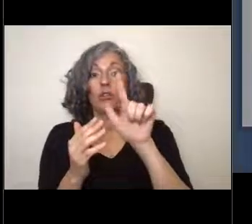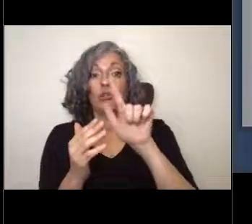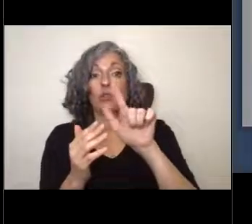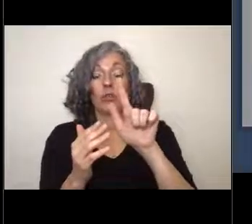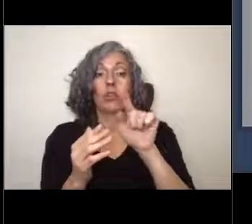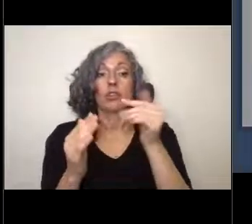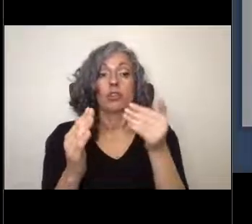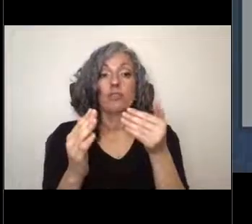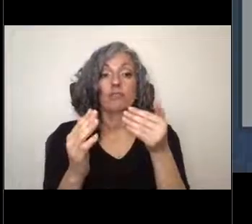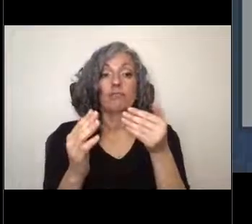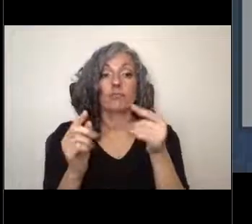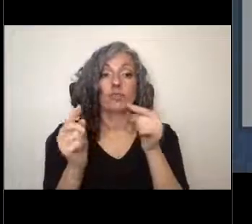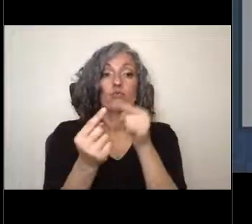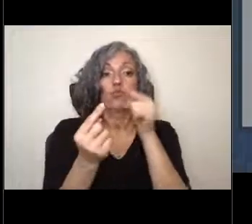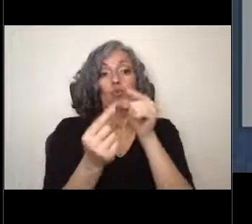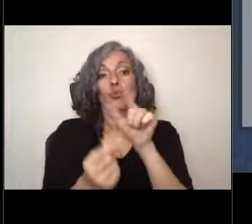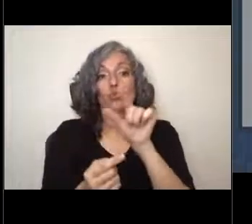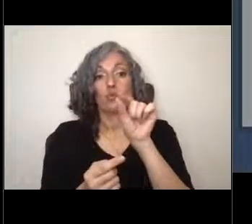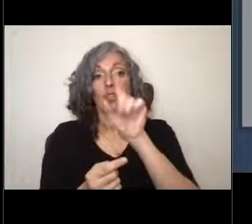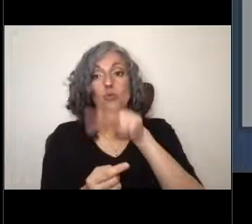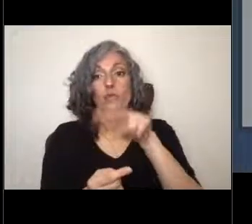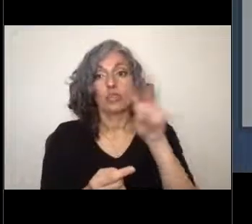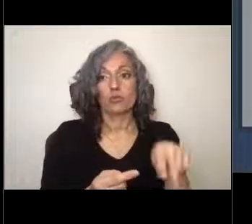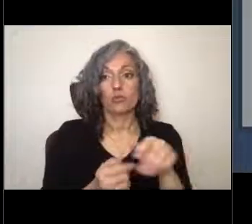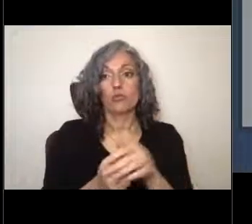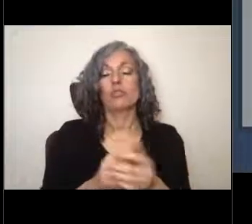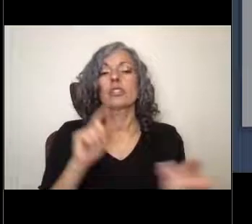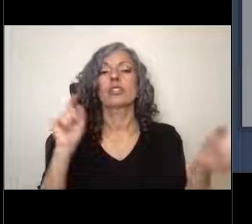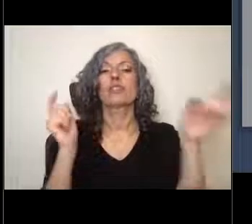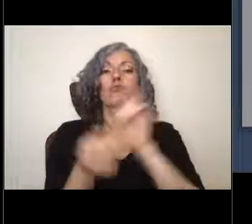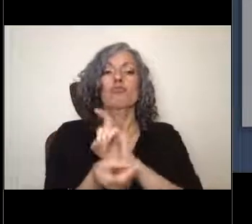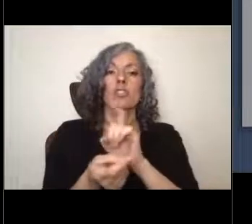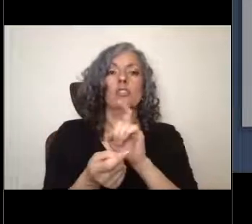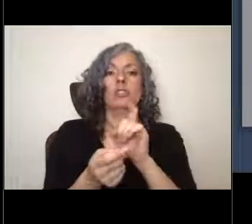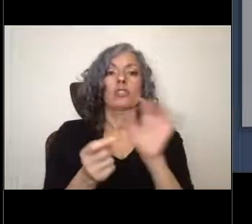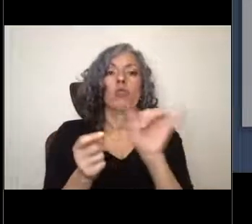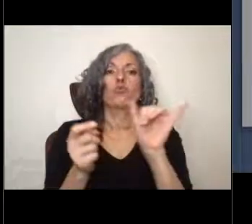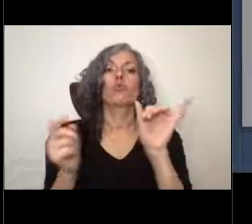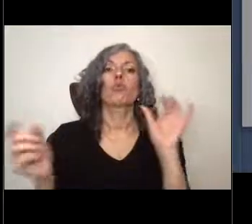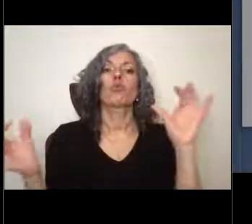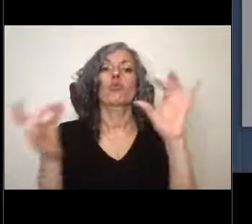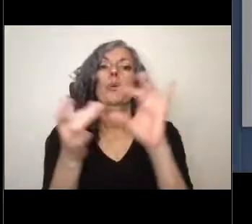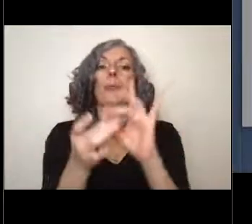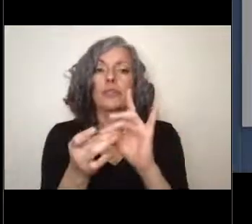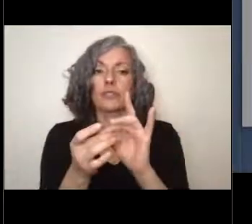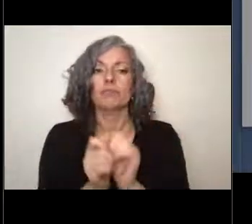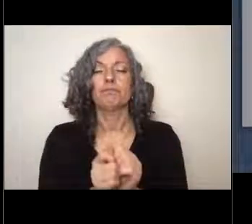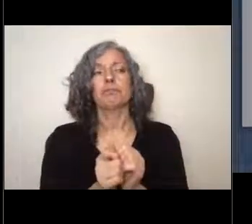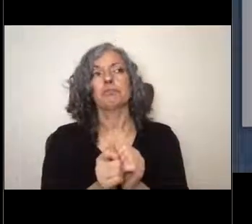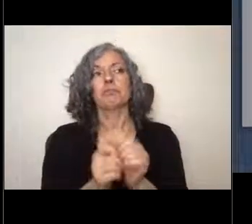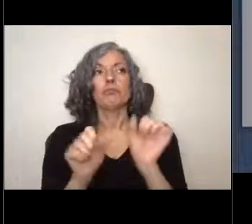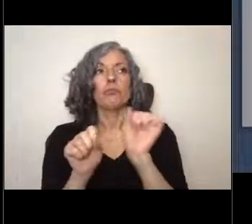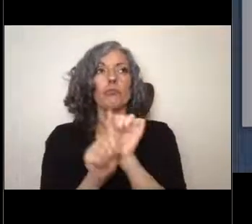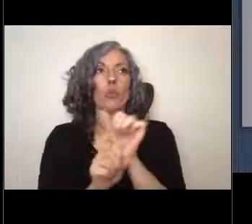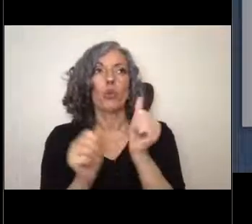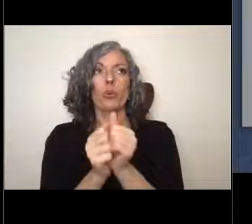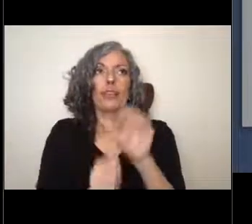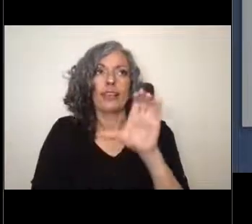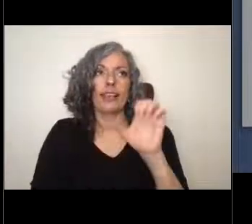allocations, advances, time extensions, scope changes, and baseline agreements. Commission staff worked with the Caltrans Division of